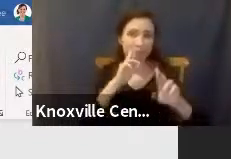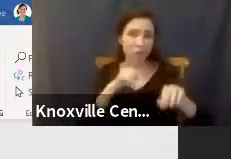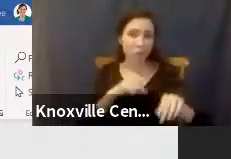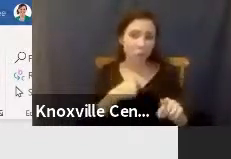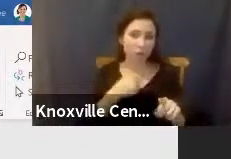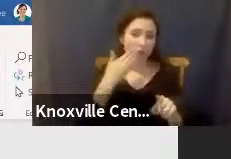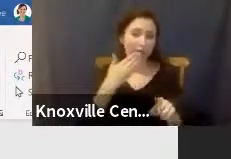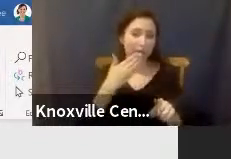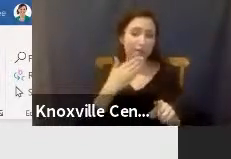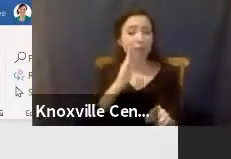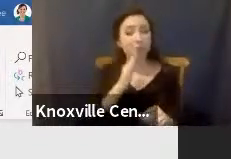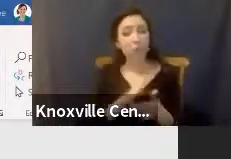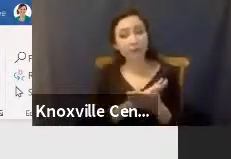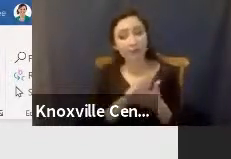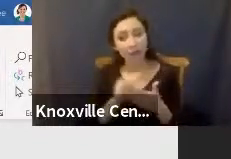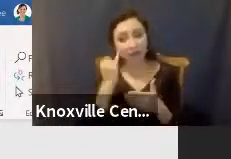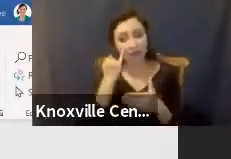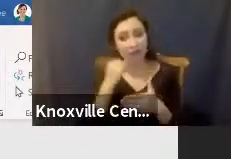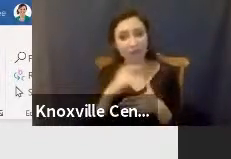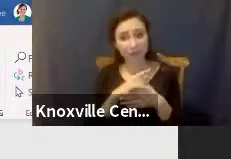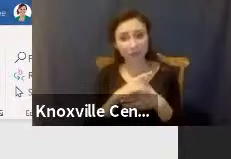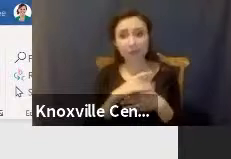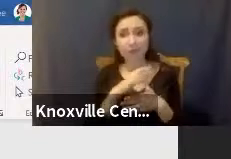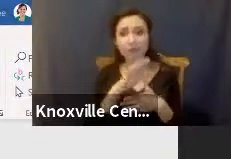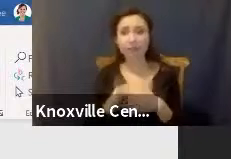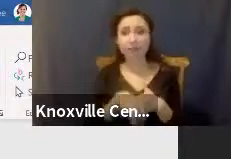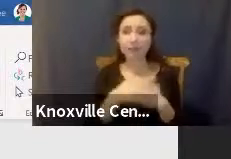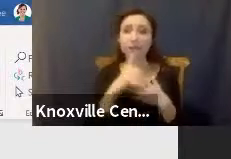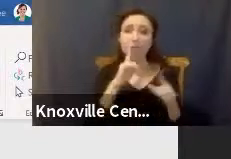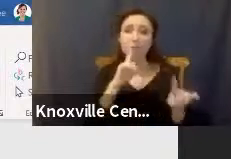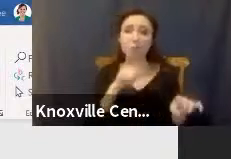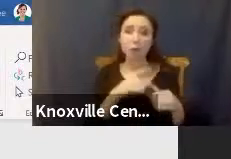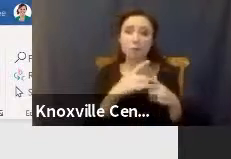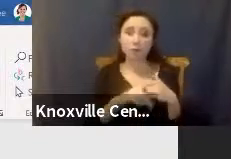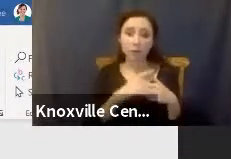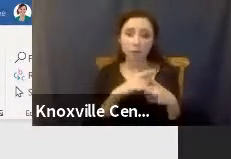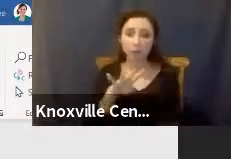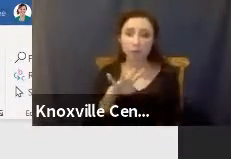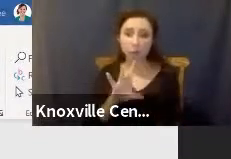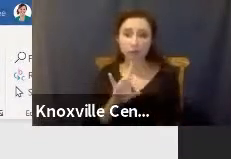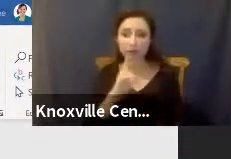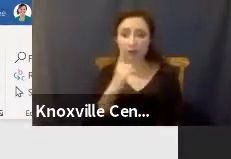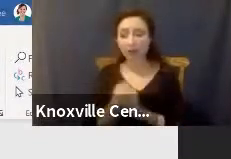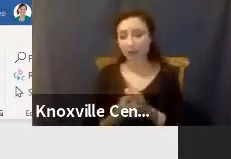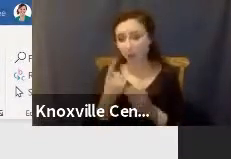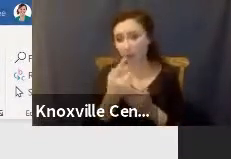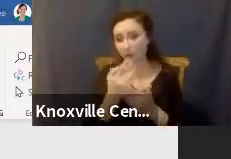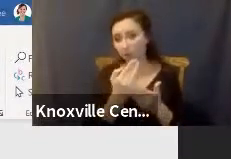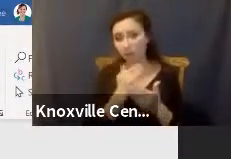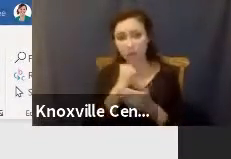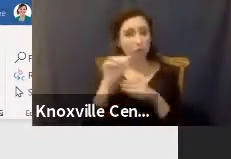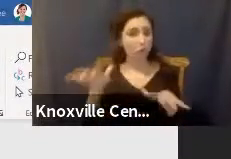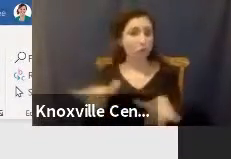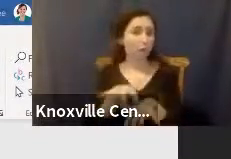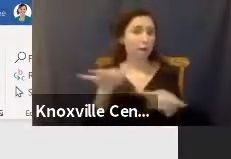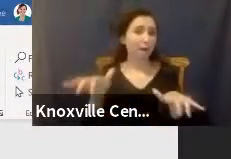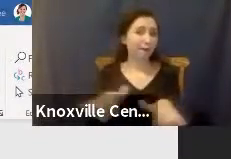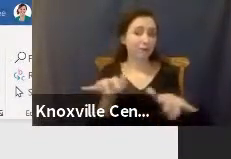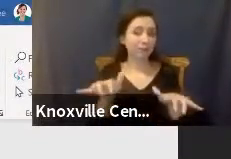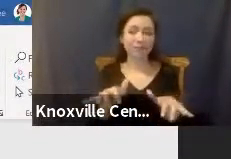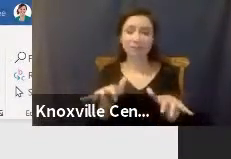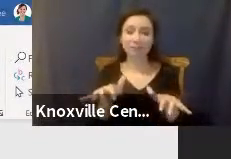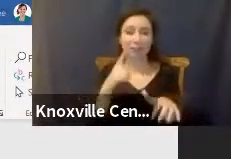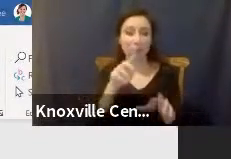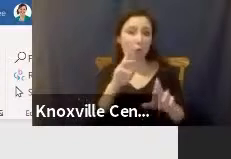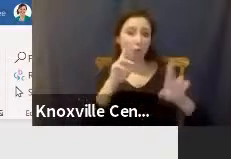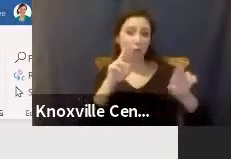nice if the contents of the report were available 48 hours in advance, but you're not taking any action on a